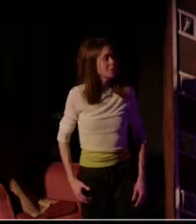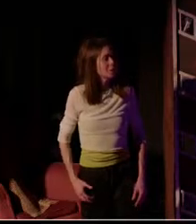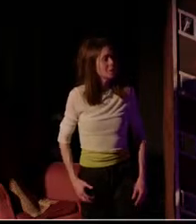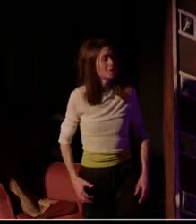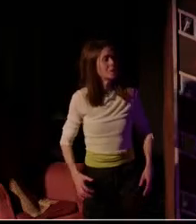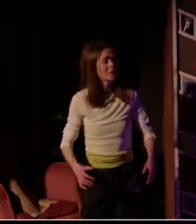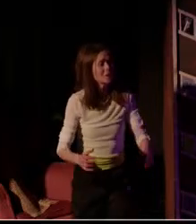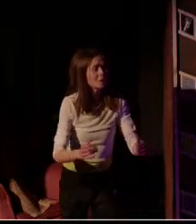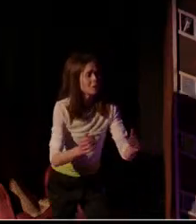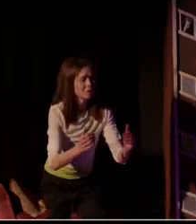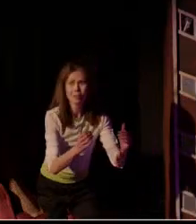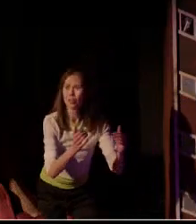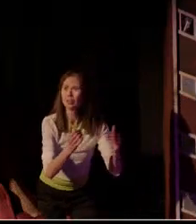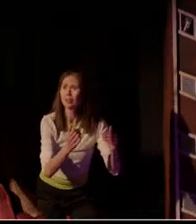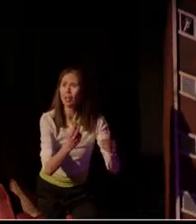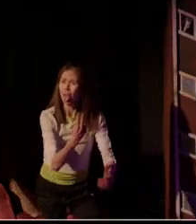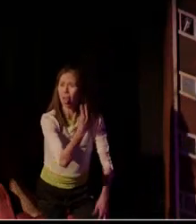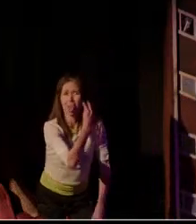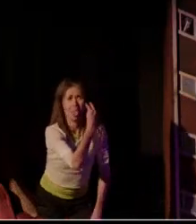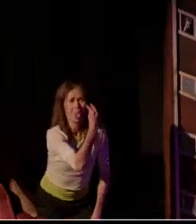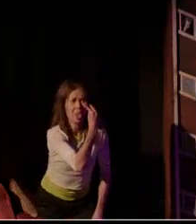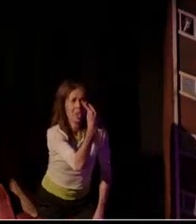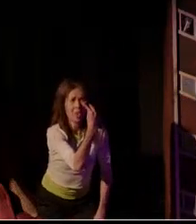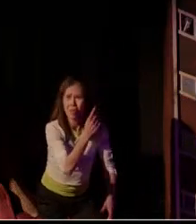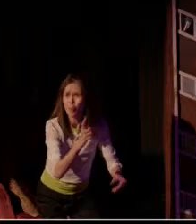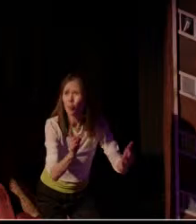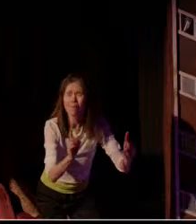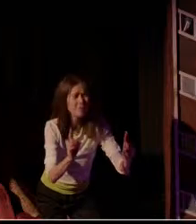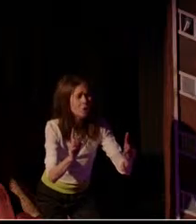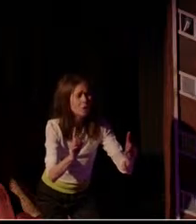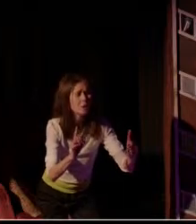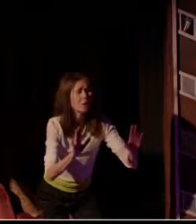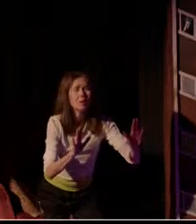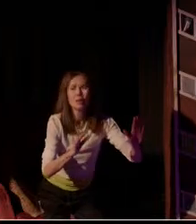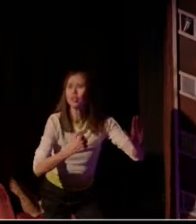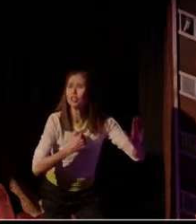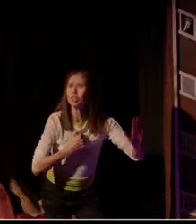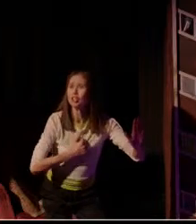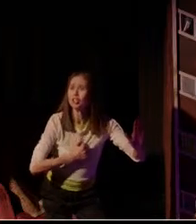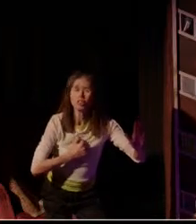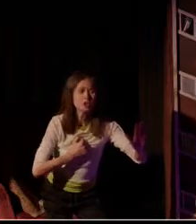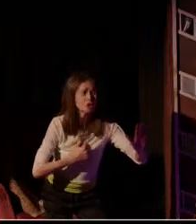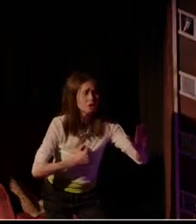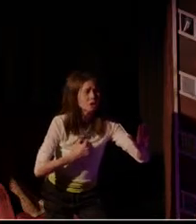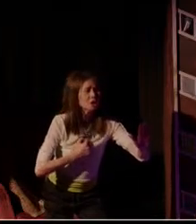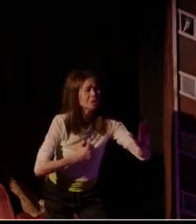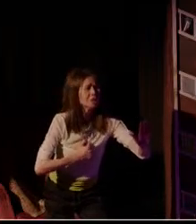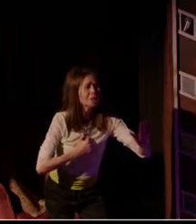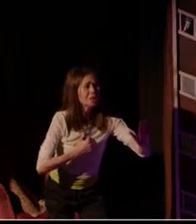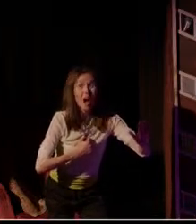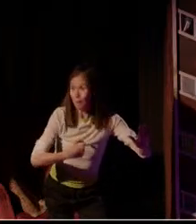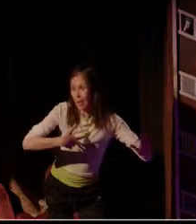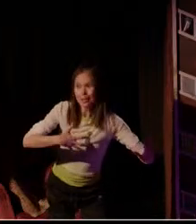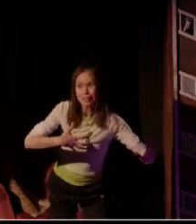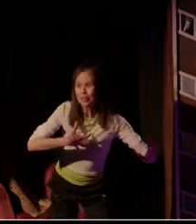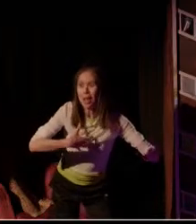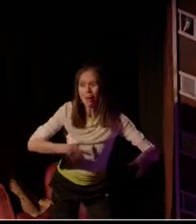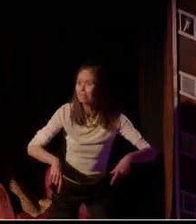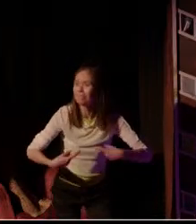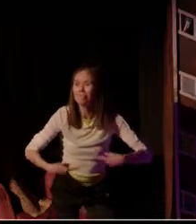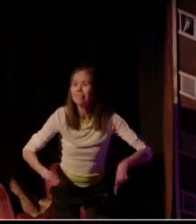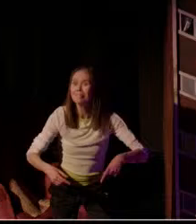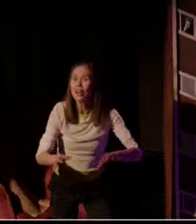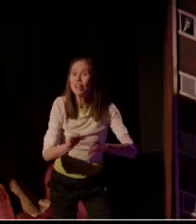Why look at me that way? I'm sorry, but not afraid. Delayed, but